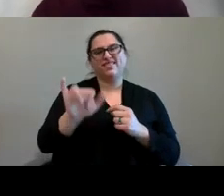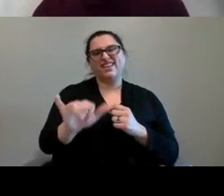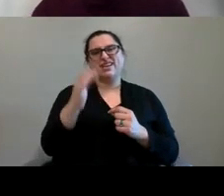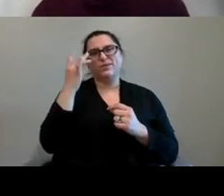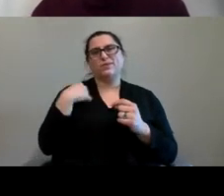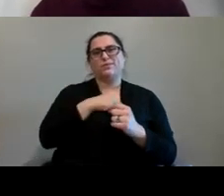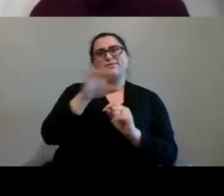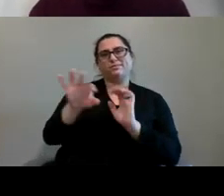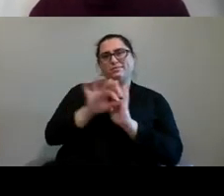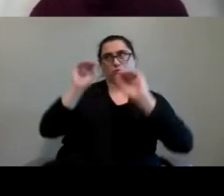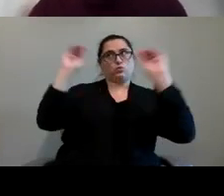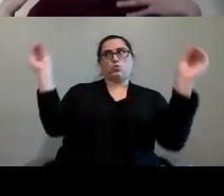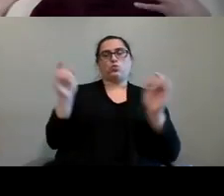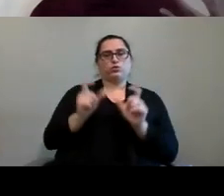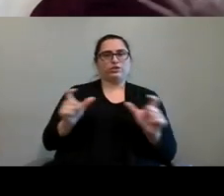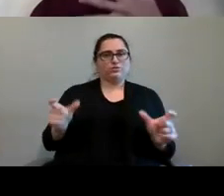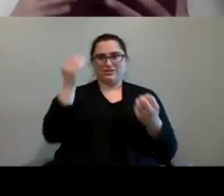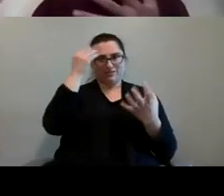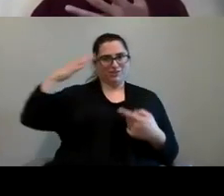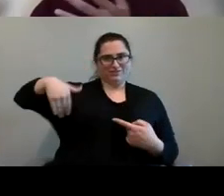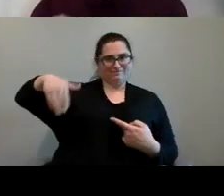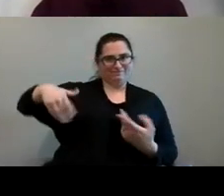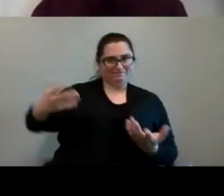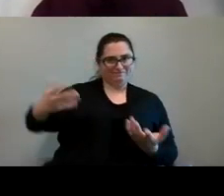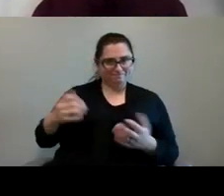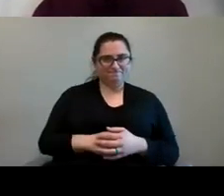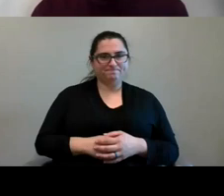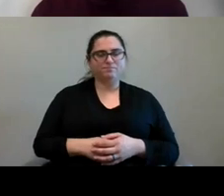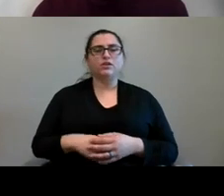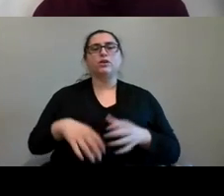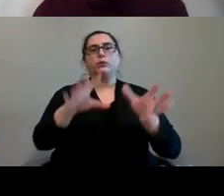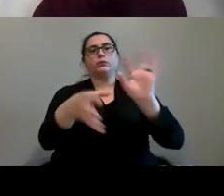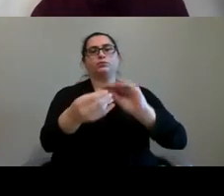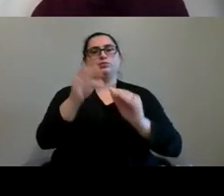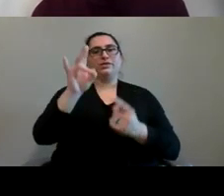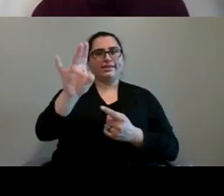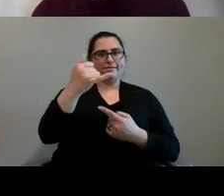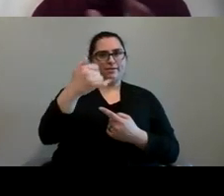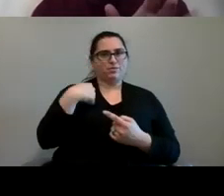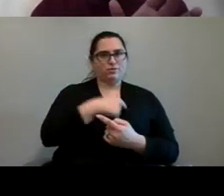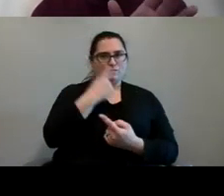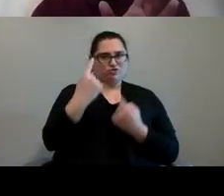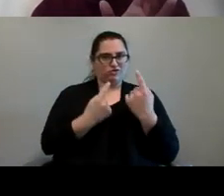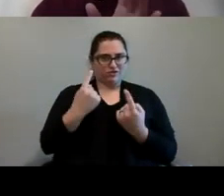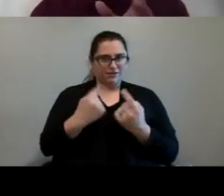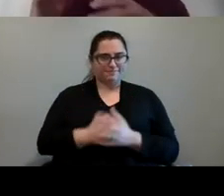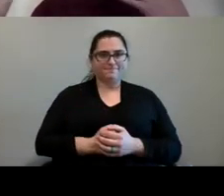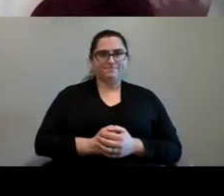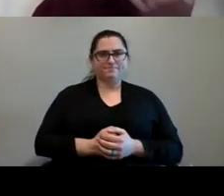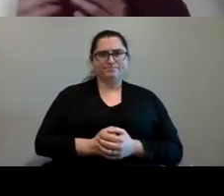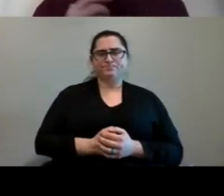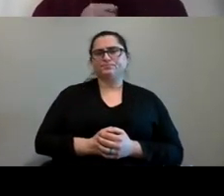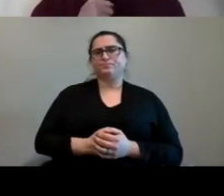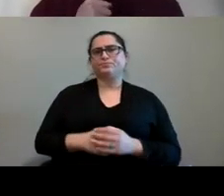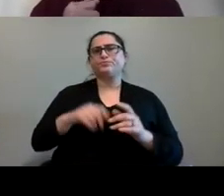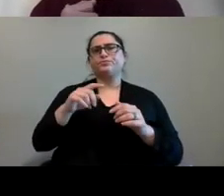it. And so these are the 7 antibodies we're considering. So first, I'll just look at the